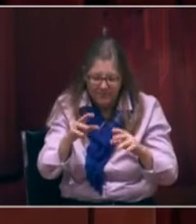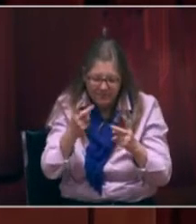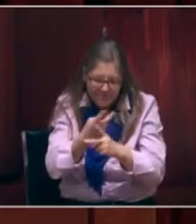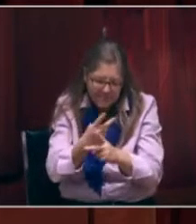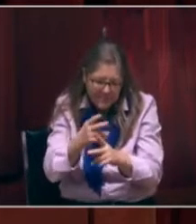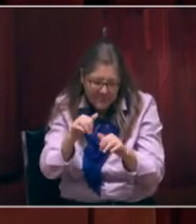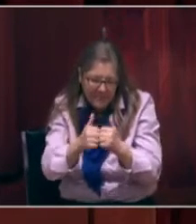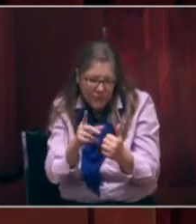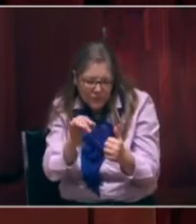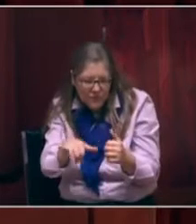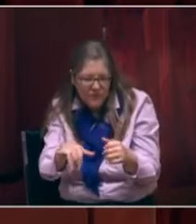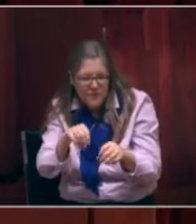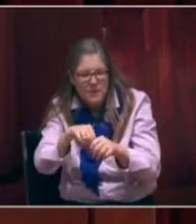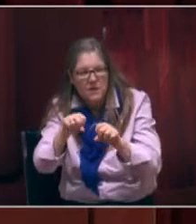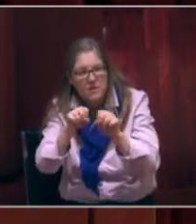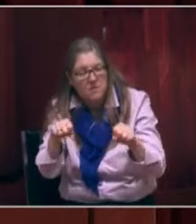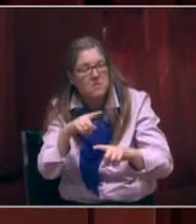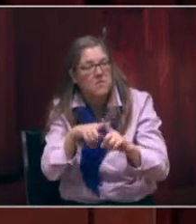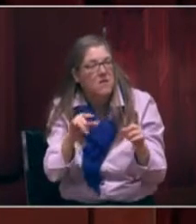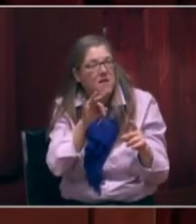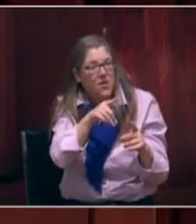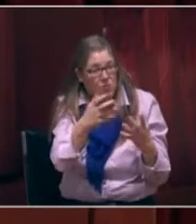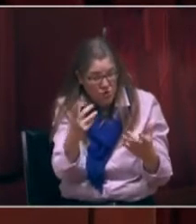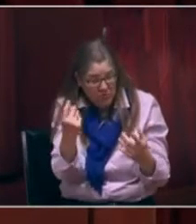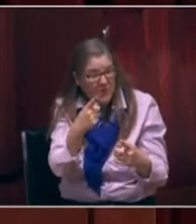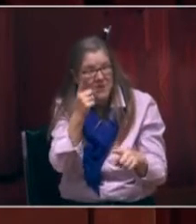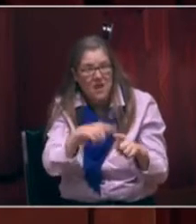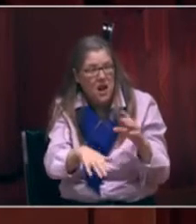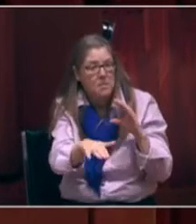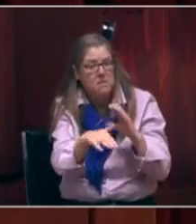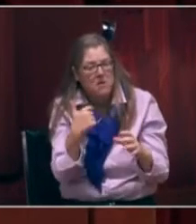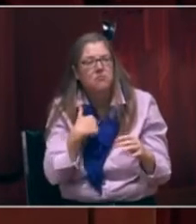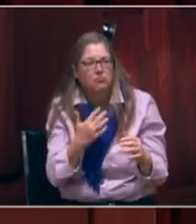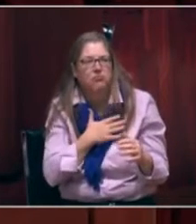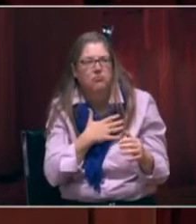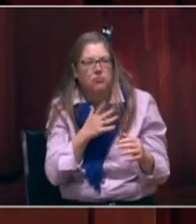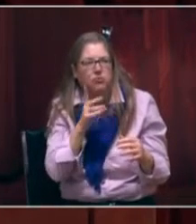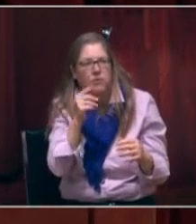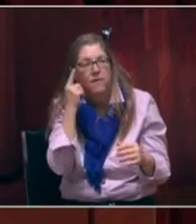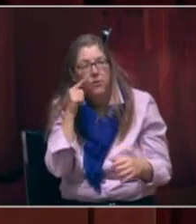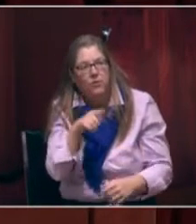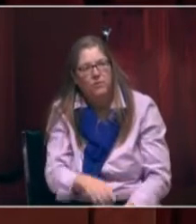you're in a situation where you can't do what you want to do, just send us an email. We'll be happy to make sure we get it done for you.